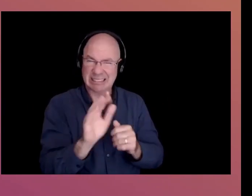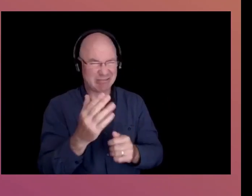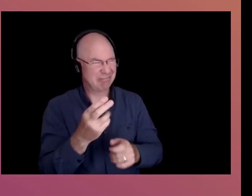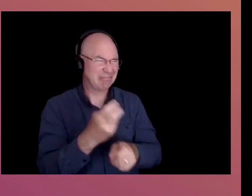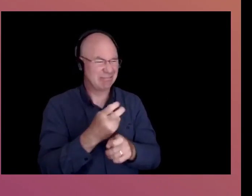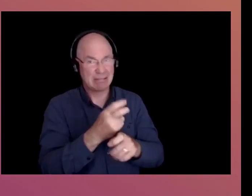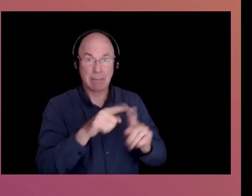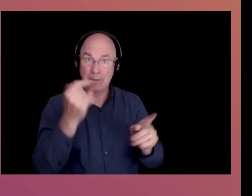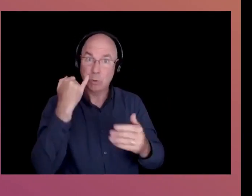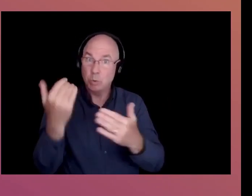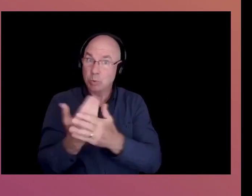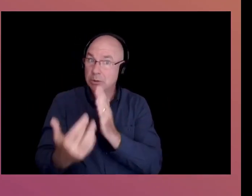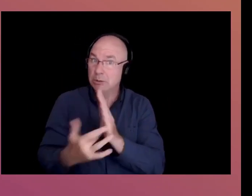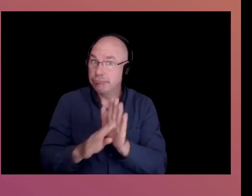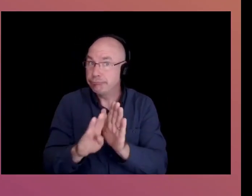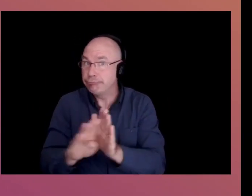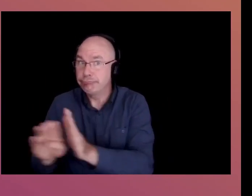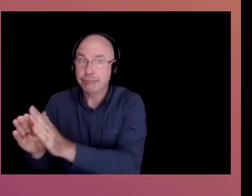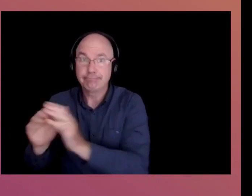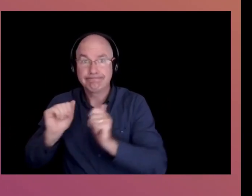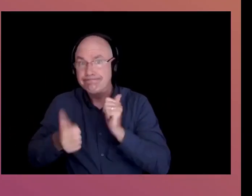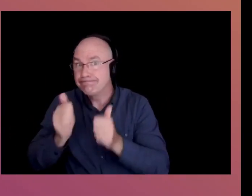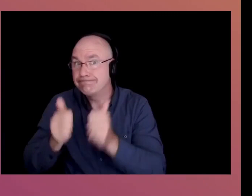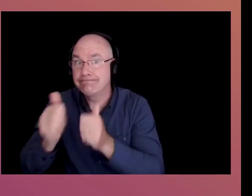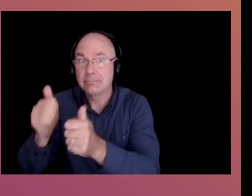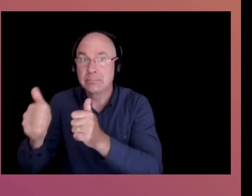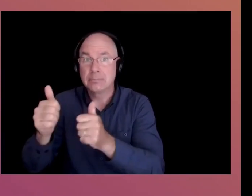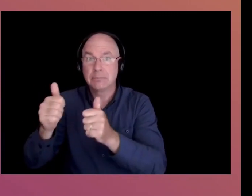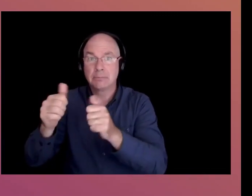new technologies and implementing them into our society,